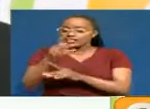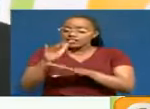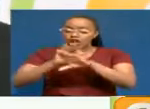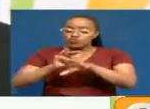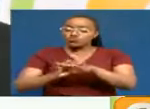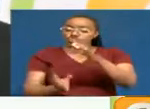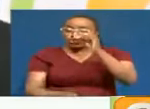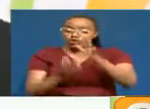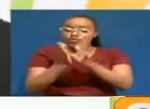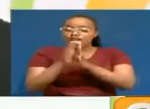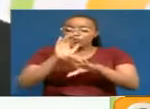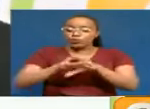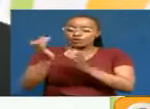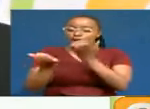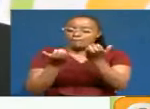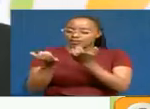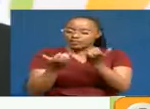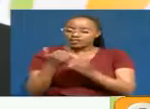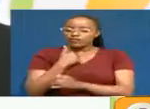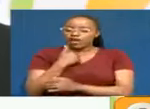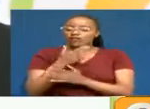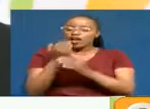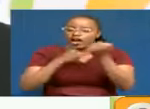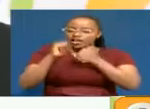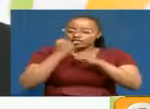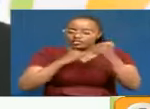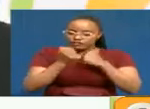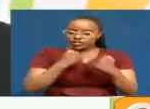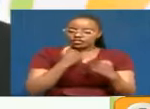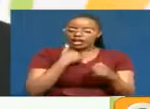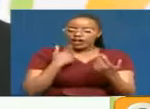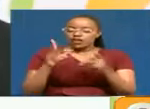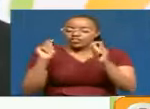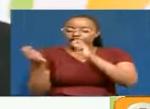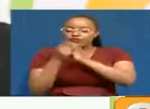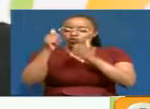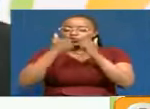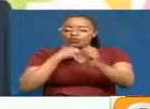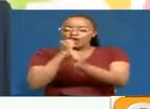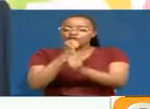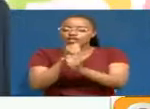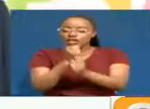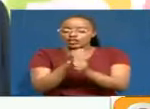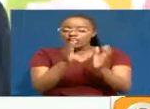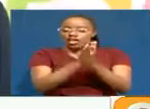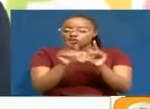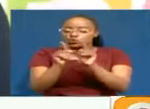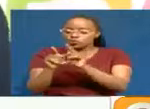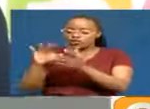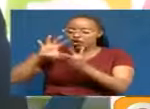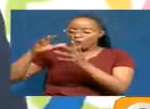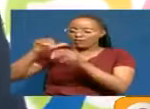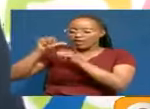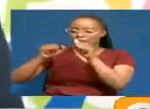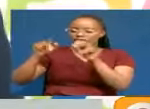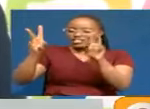remarkable growth, a remarkable business, activity in terms of reforms that we have done. Complexity around these